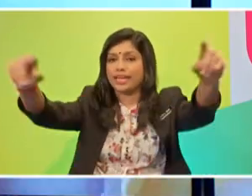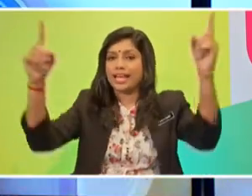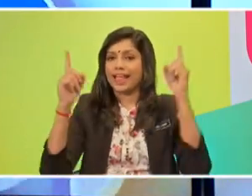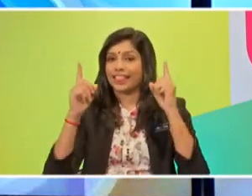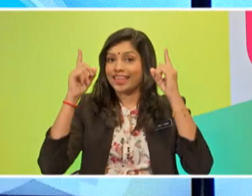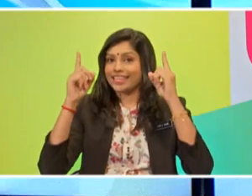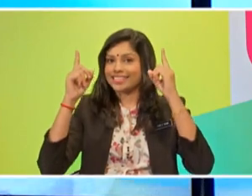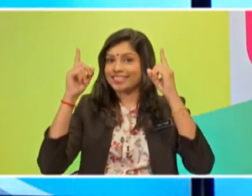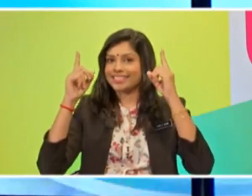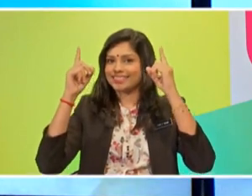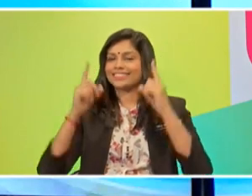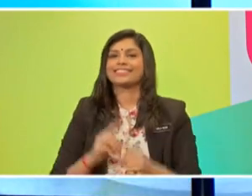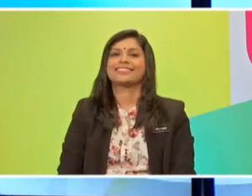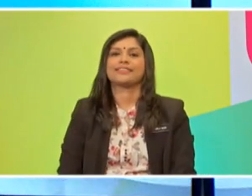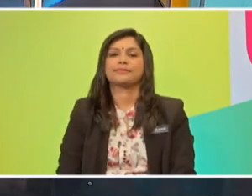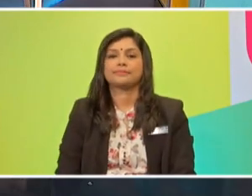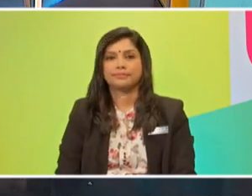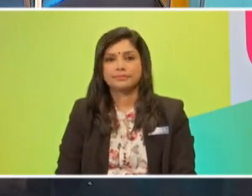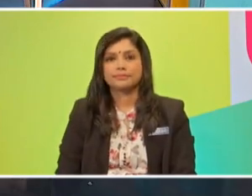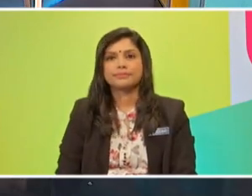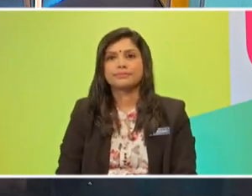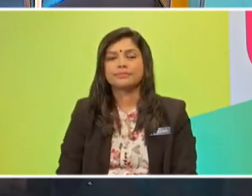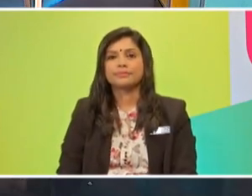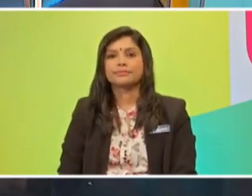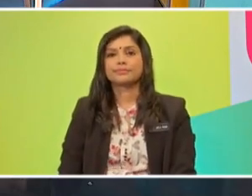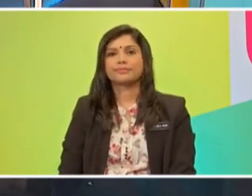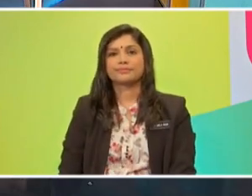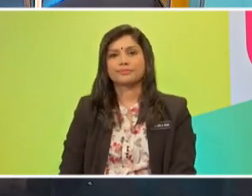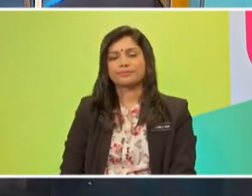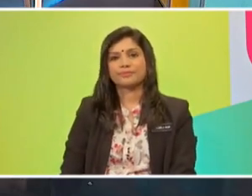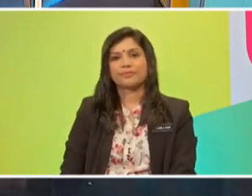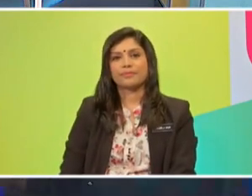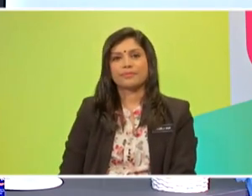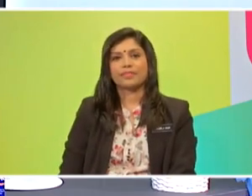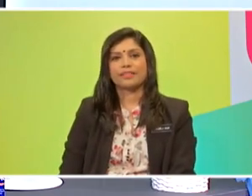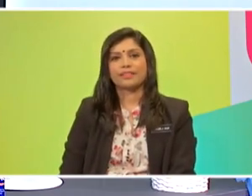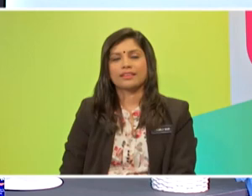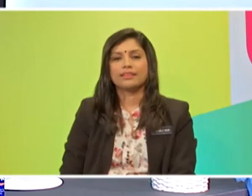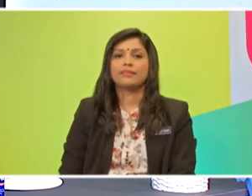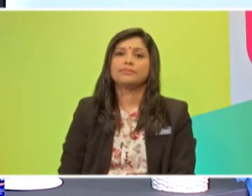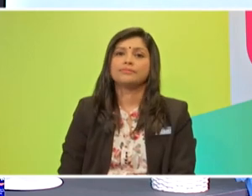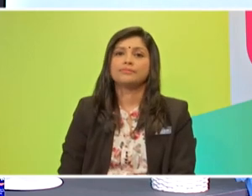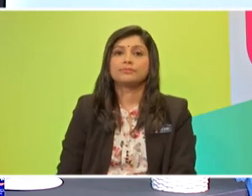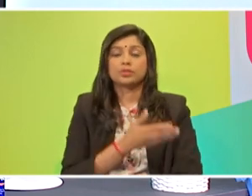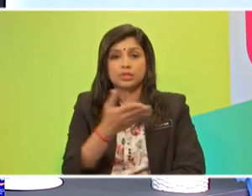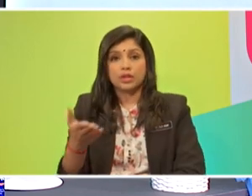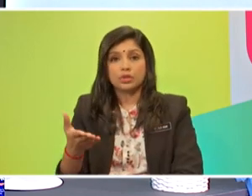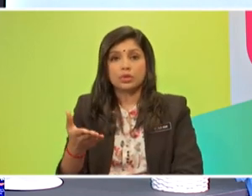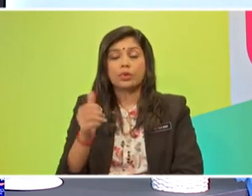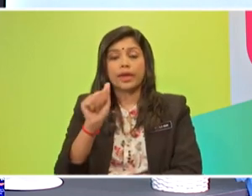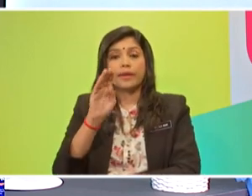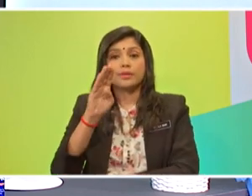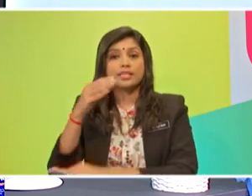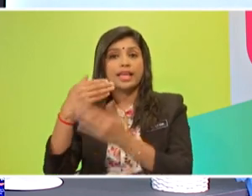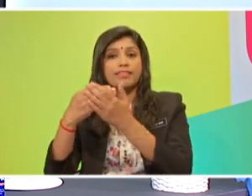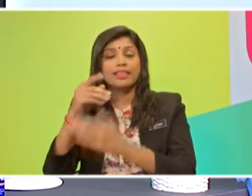a alphabet wheel? Yes, alphabet wheel. Wow. So today we learn about the capital letters of the alphabet.